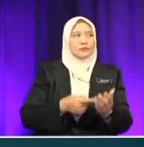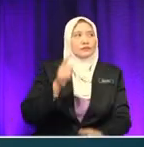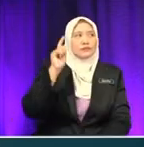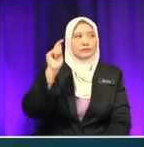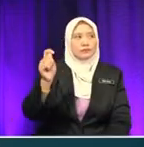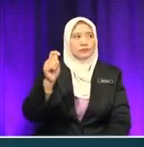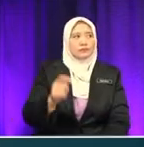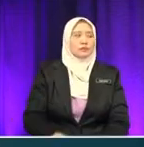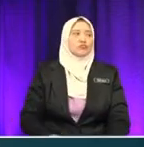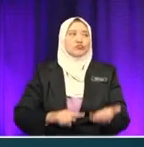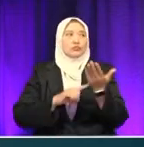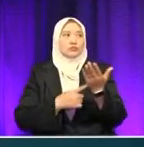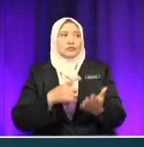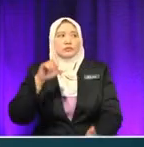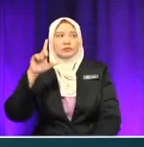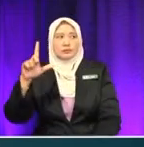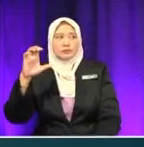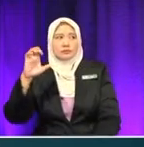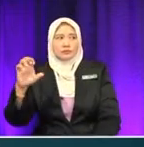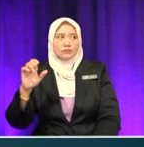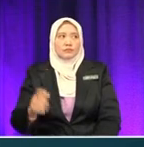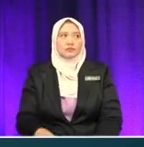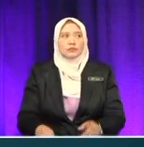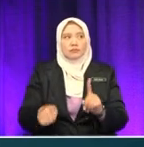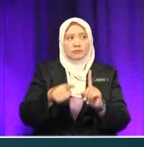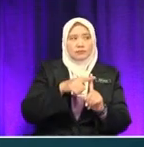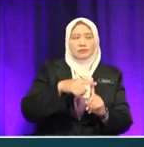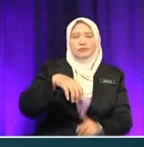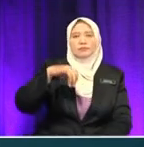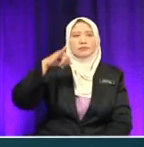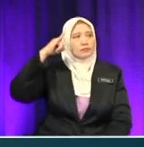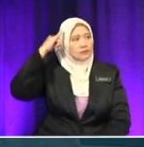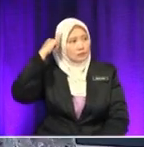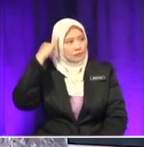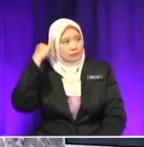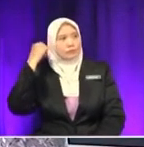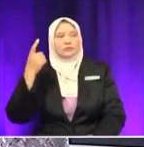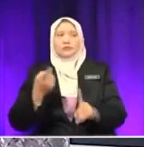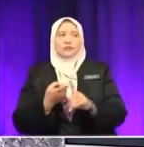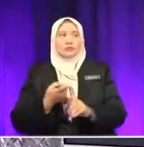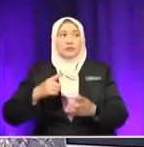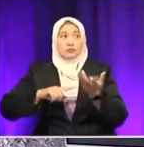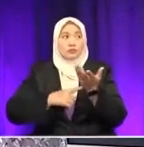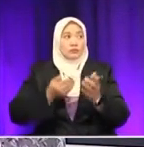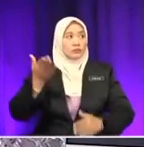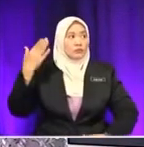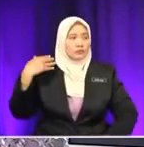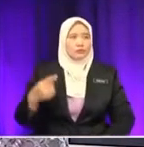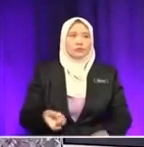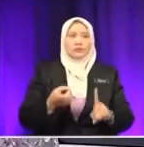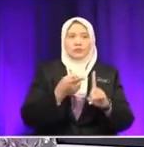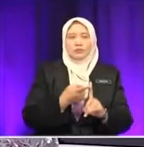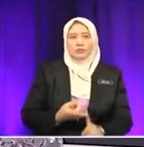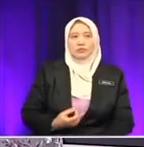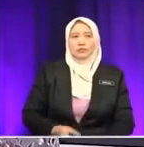LE, language expressions. Idea from the question. Remember the questions that we had earlier? So the questions, you have to start with the words